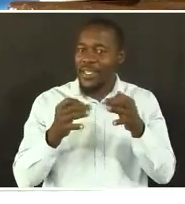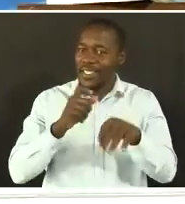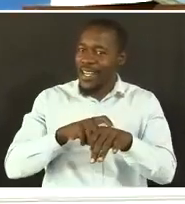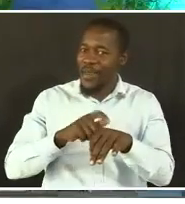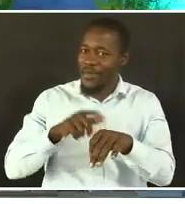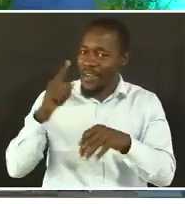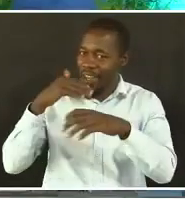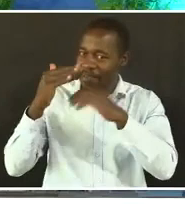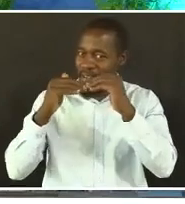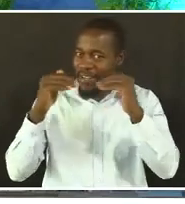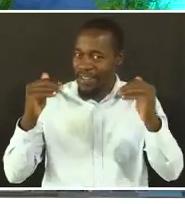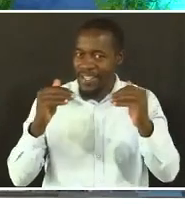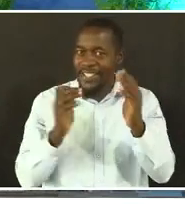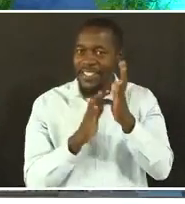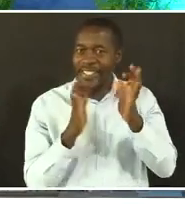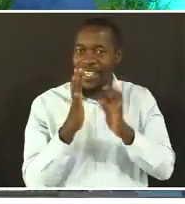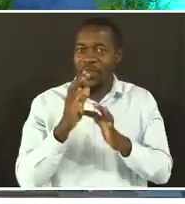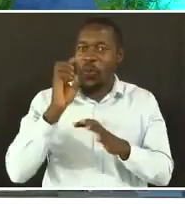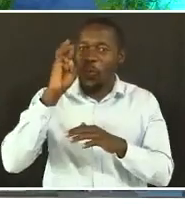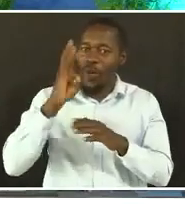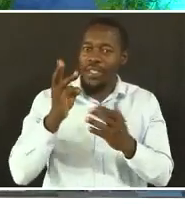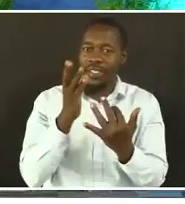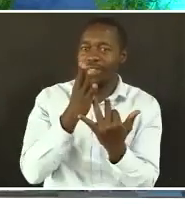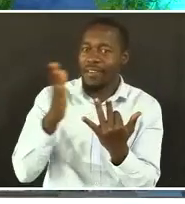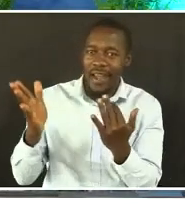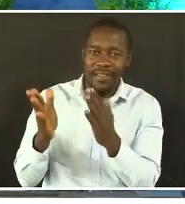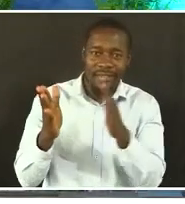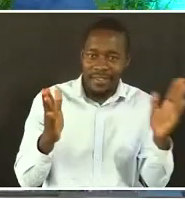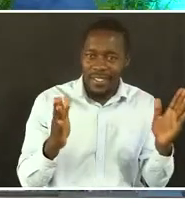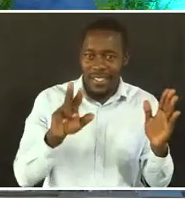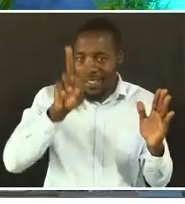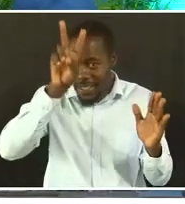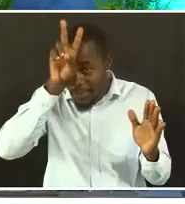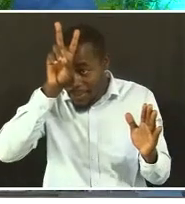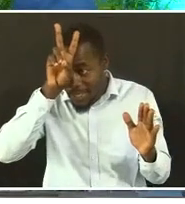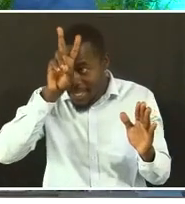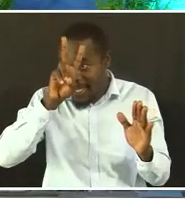time to make a decision whether you are a sheep or a goat.